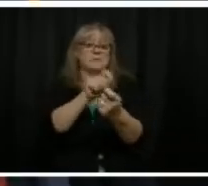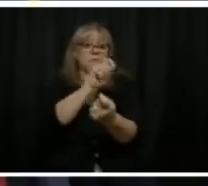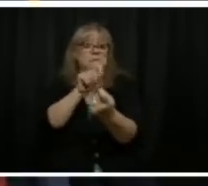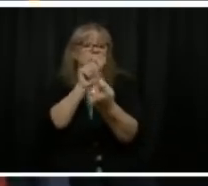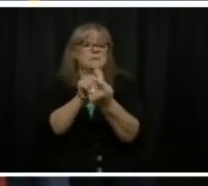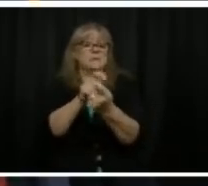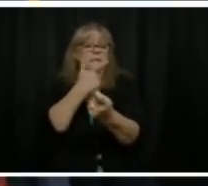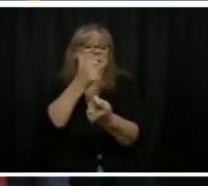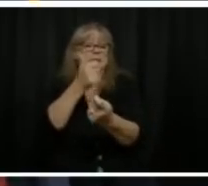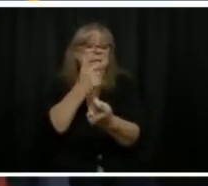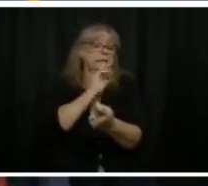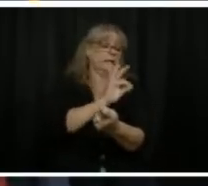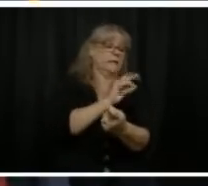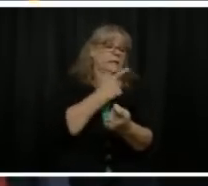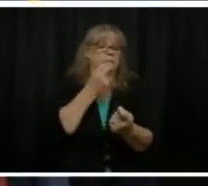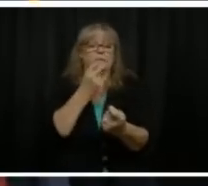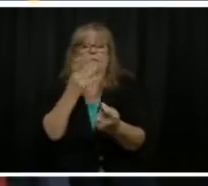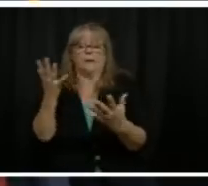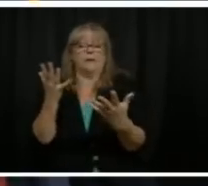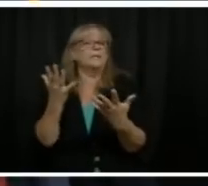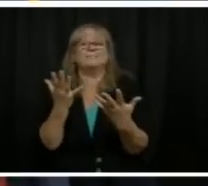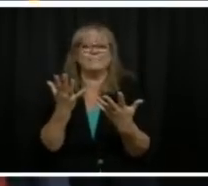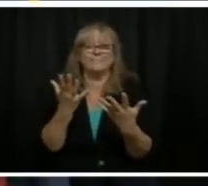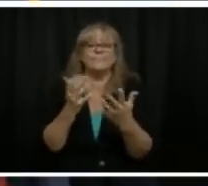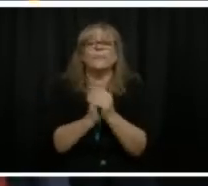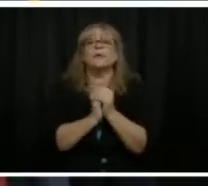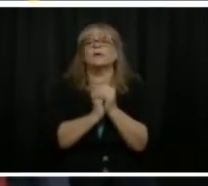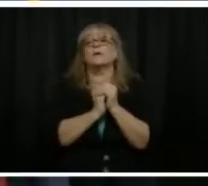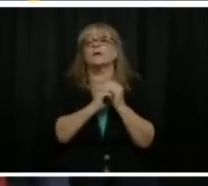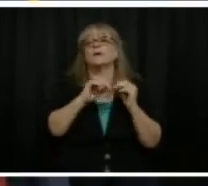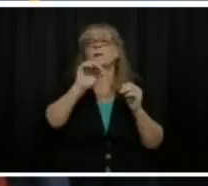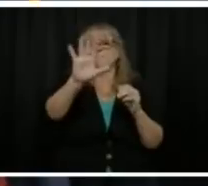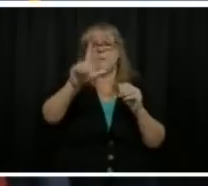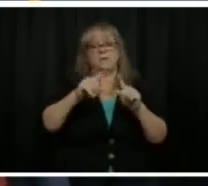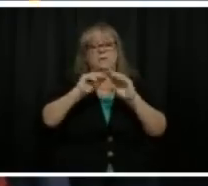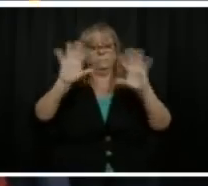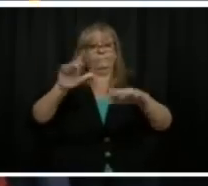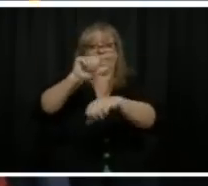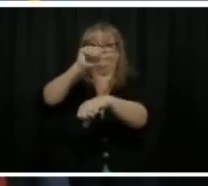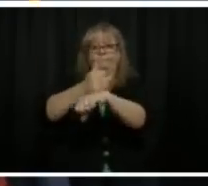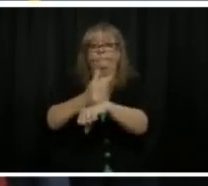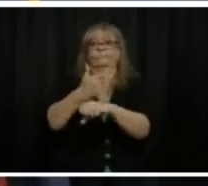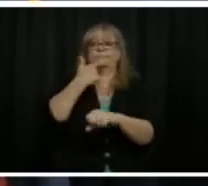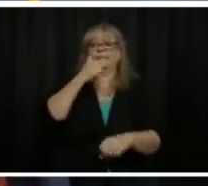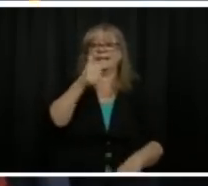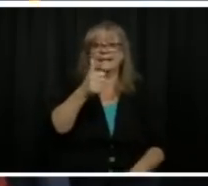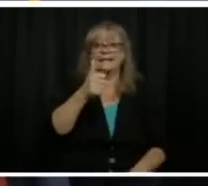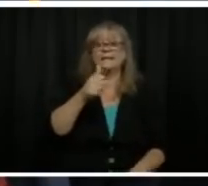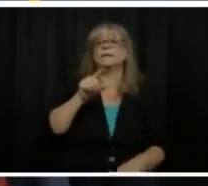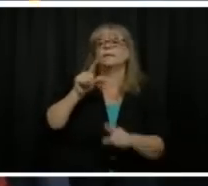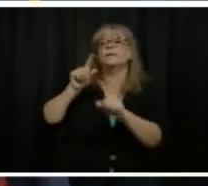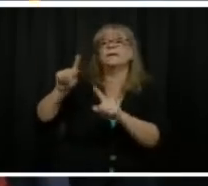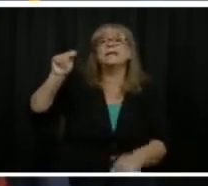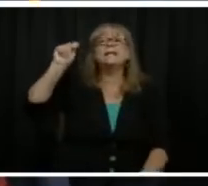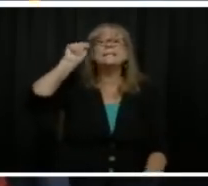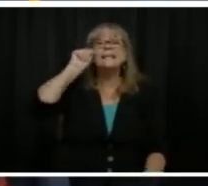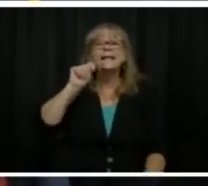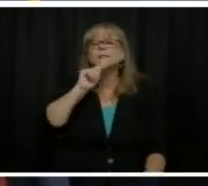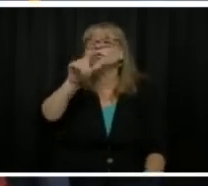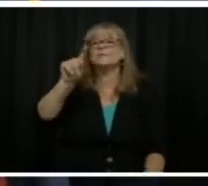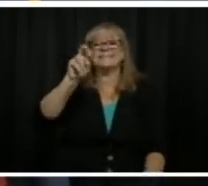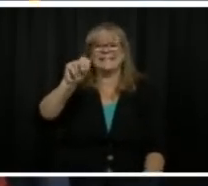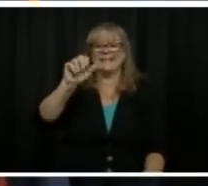correlated with age. In fact, there's recent studies that show that older kids, teenagers, 13, 14, 15, high school age, transmit